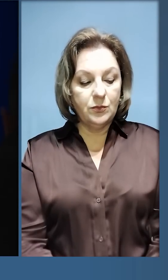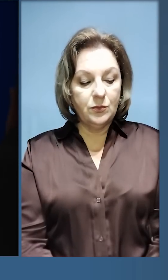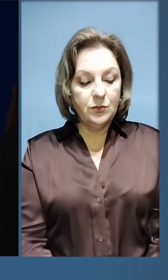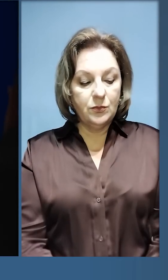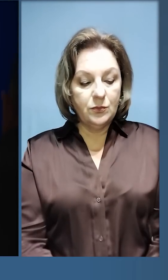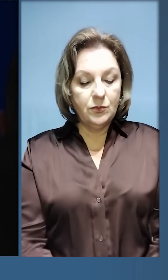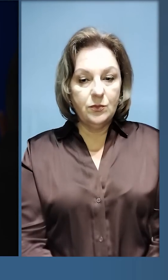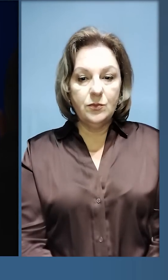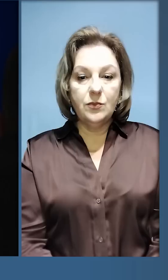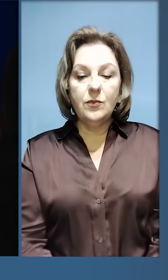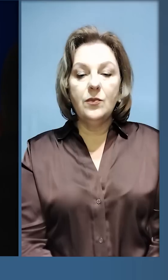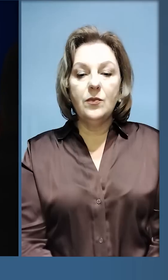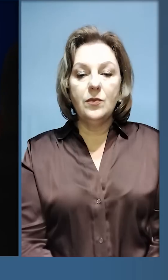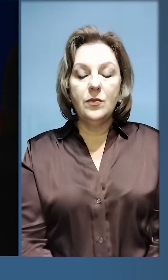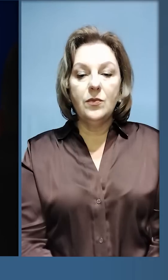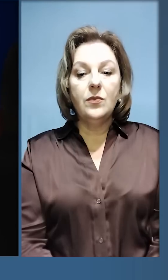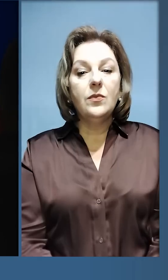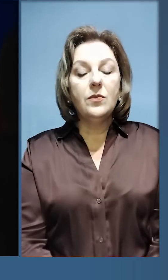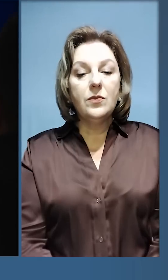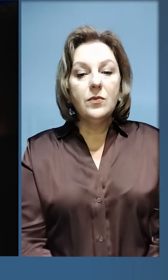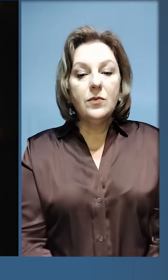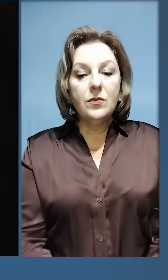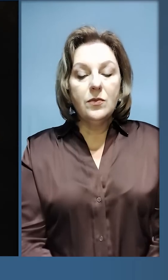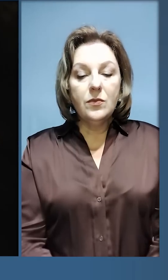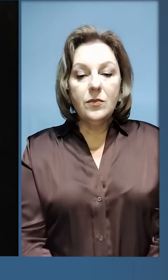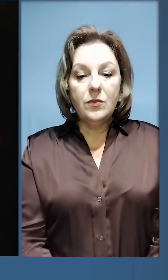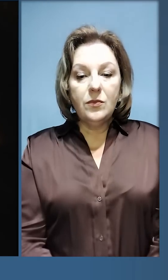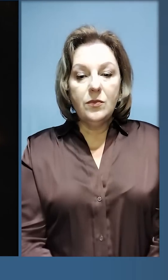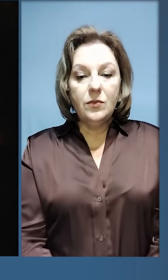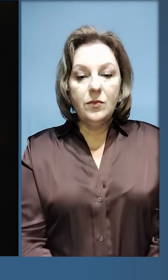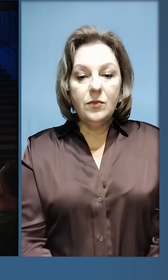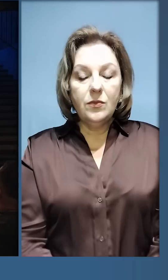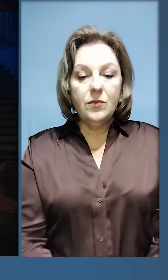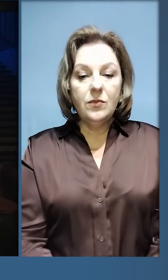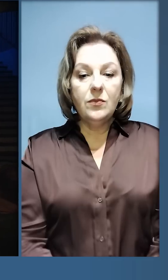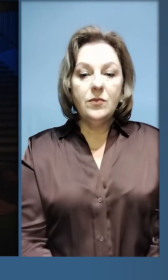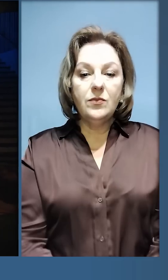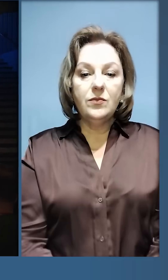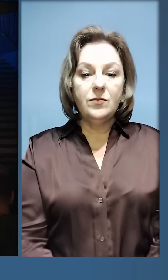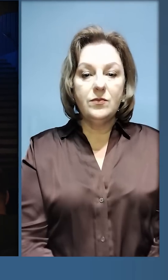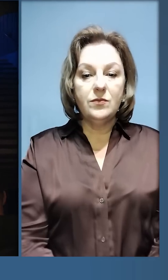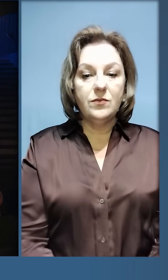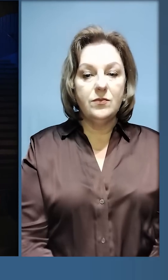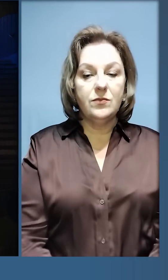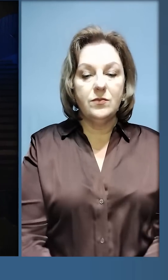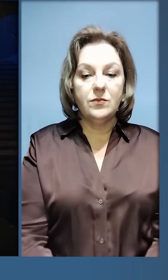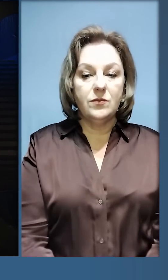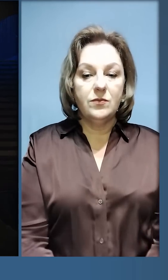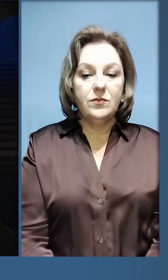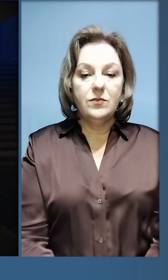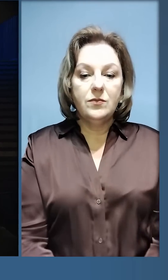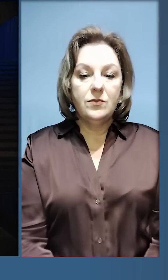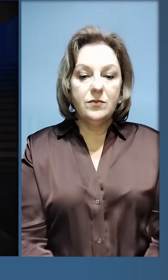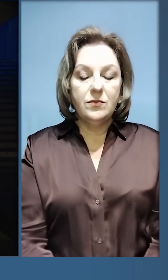be nearing the end of its democratic government. And in my lifetime, I've never heard that before. And when